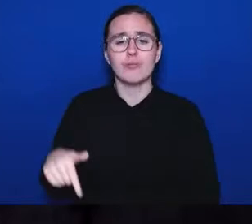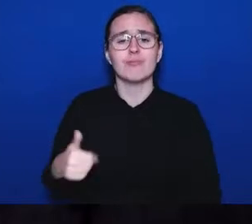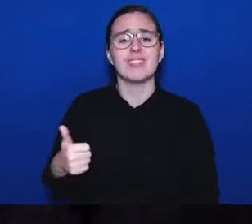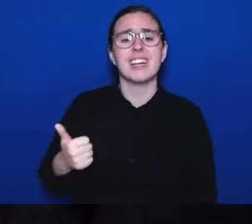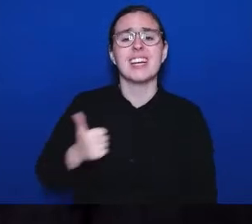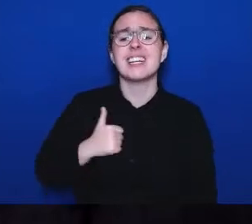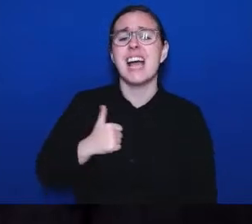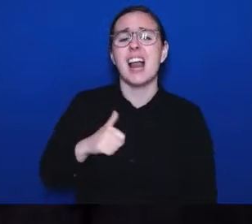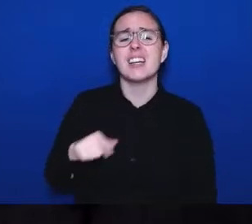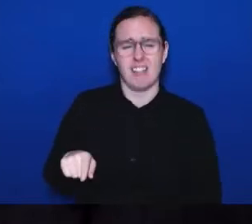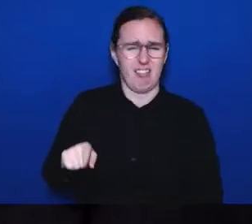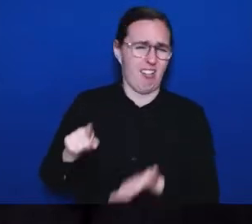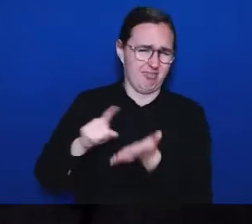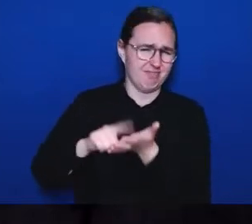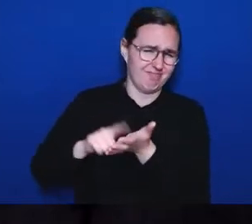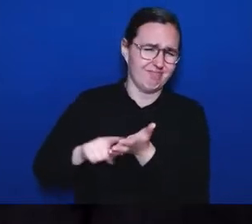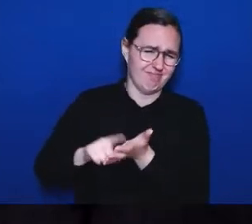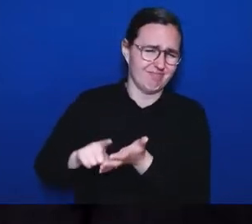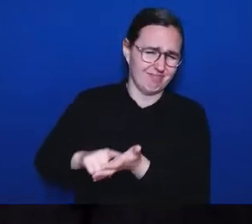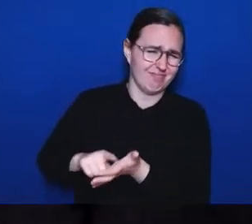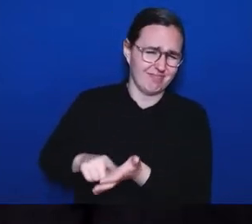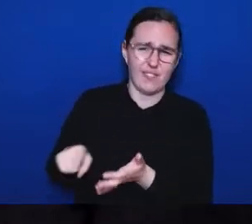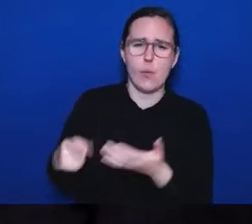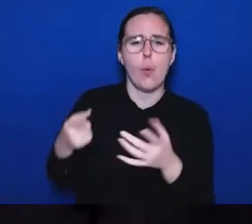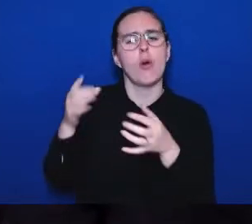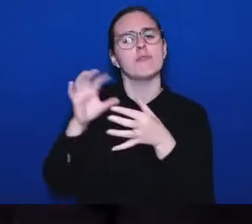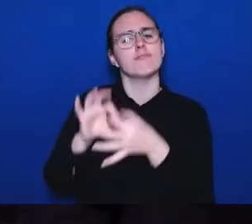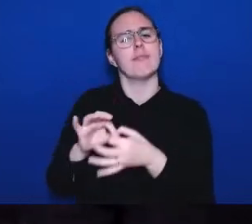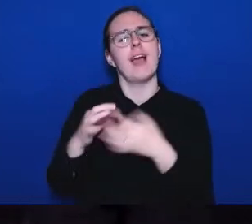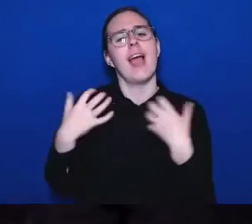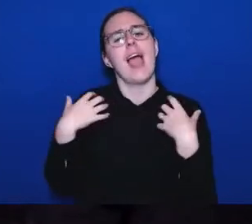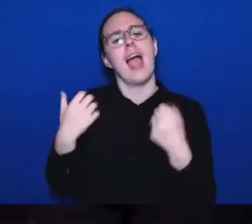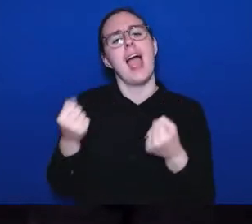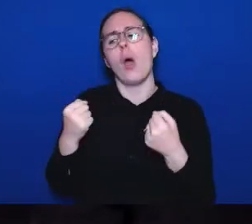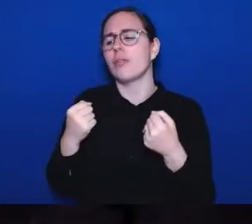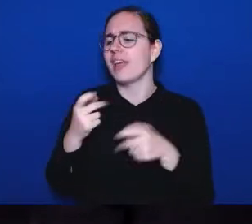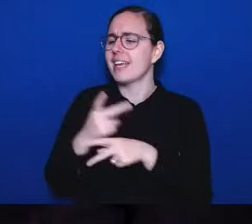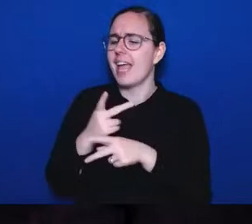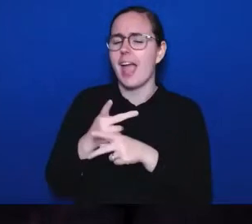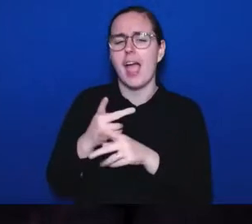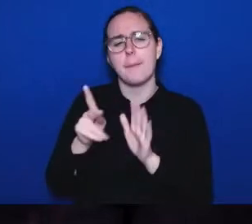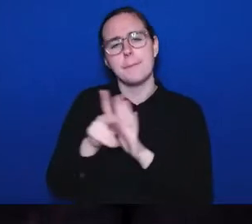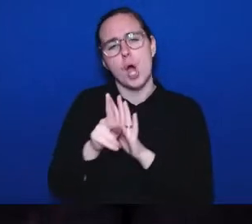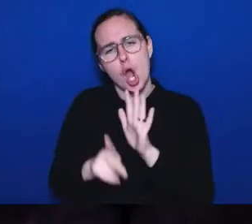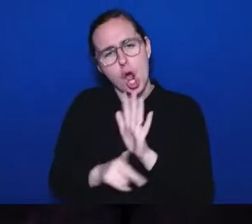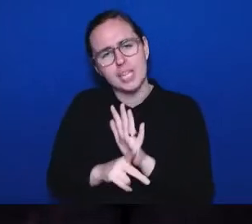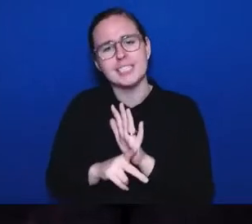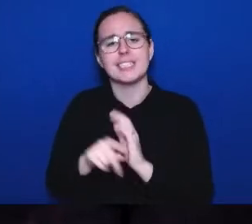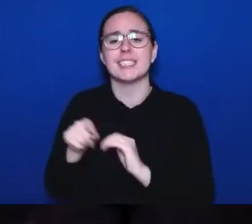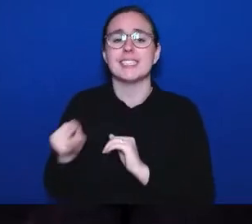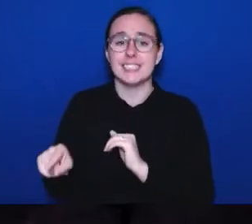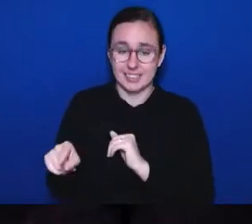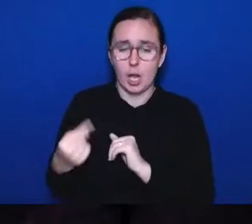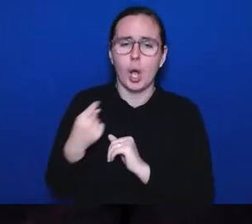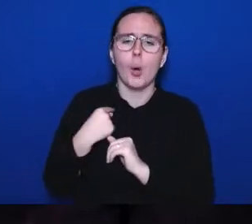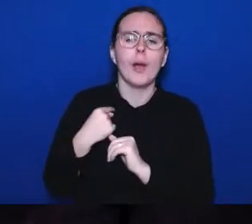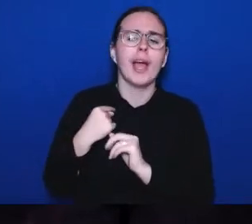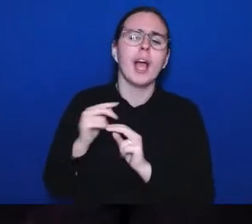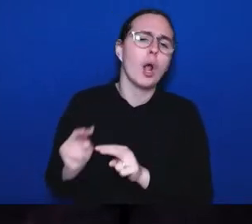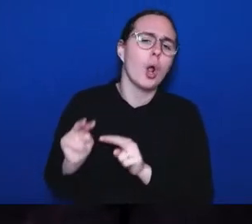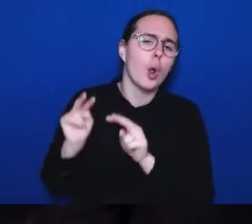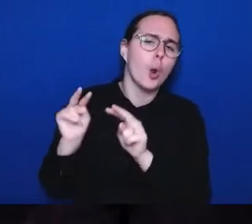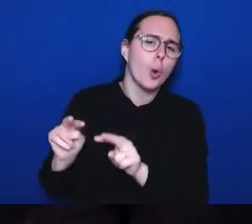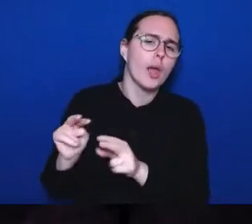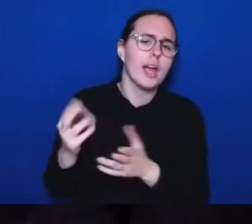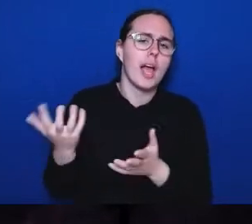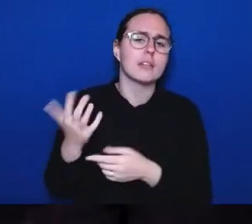policy abilities to be able to look through either MSOC scores, which may be irrelevant to everyone listening and may